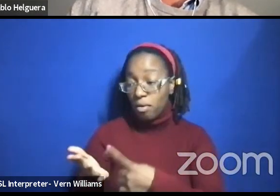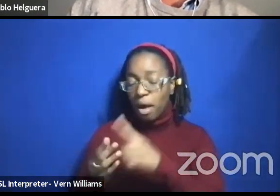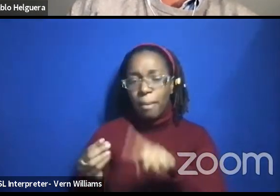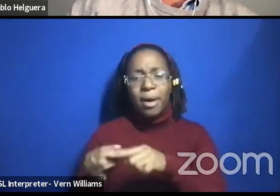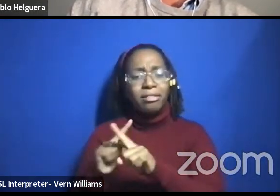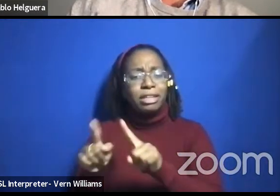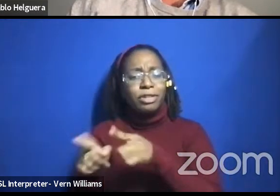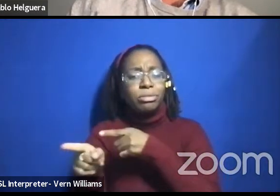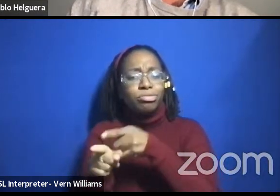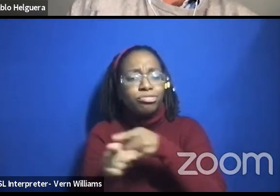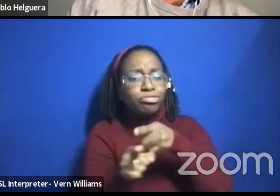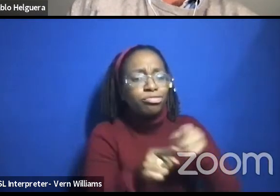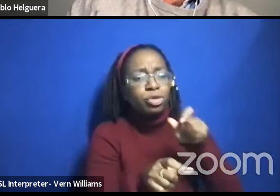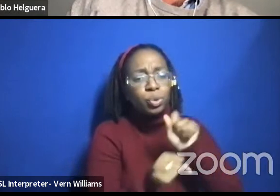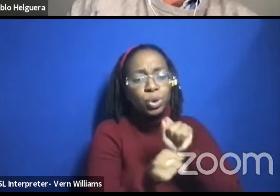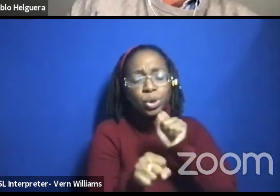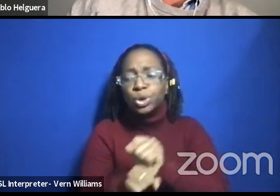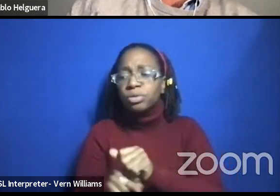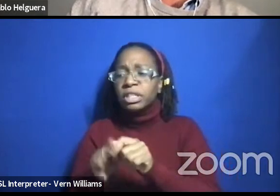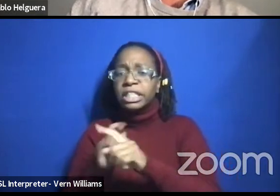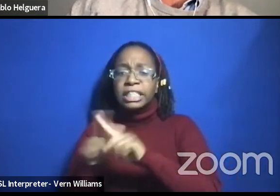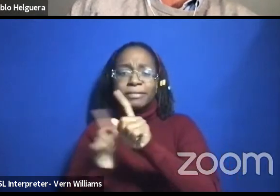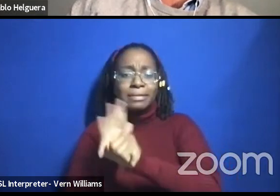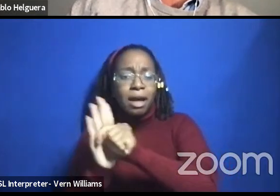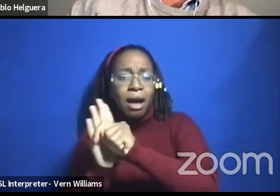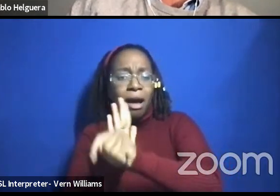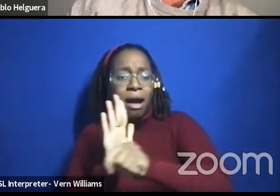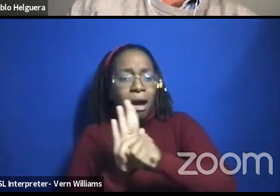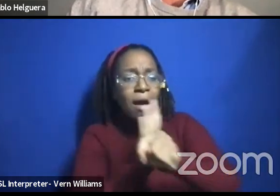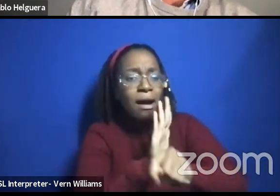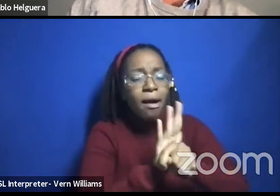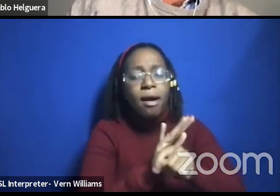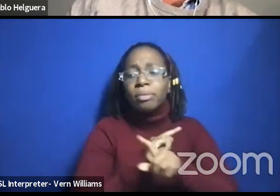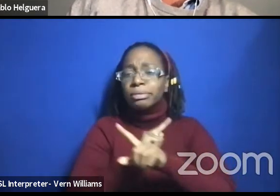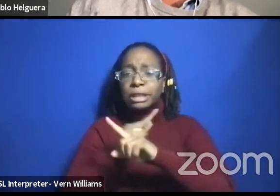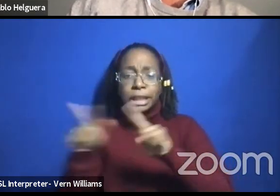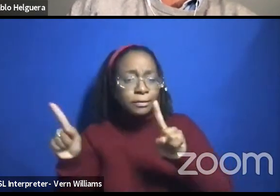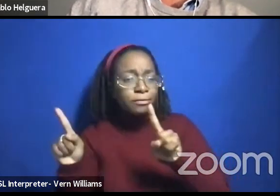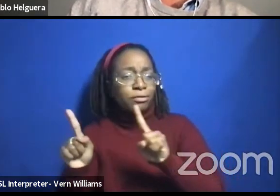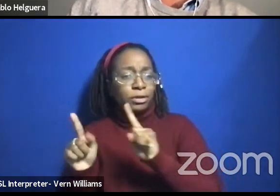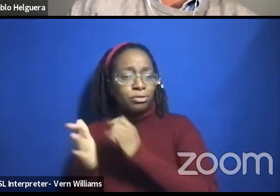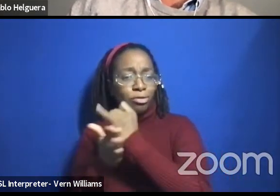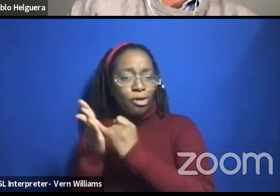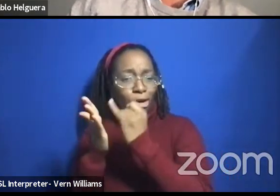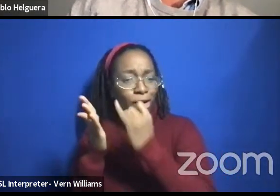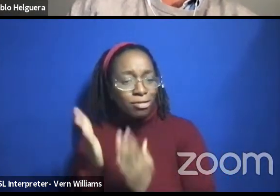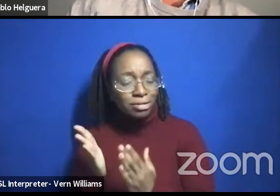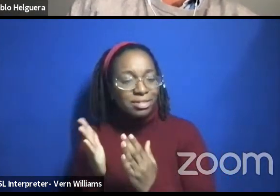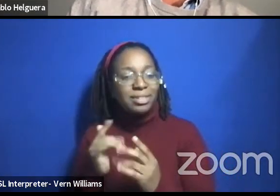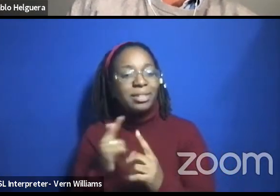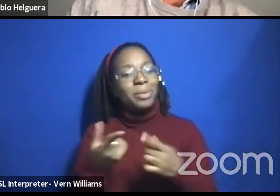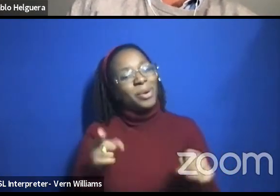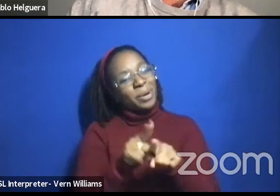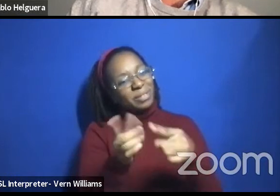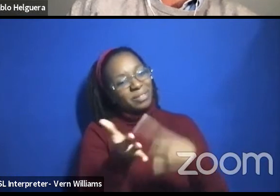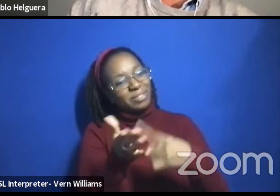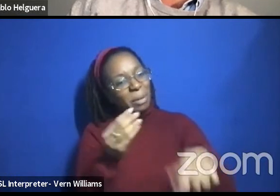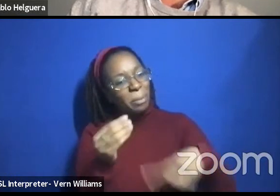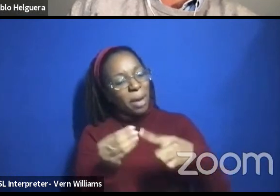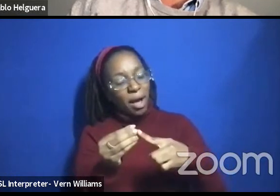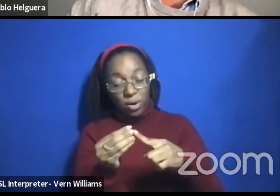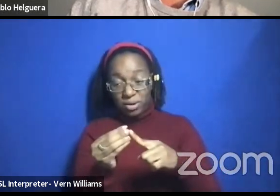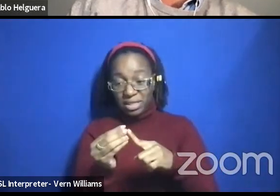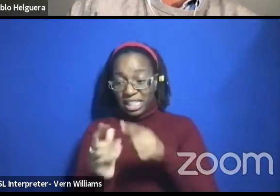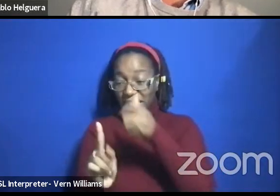different disciplines of work, different periods of work, different artists, but we were also having conversations about how taking each of